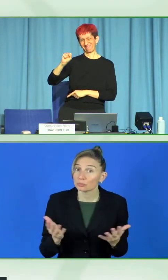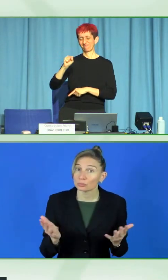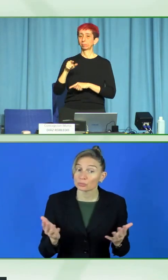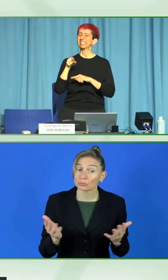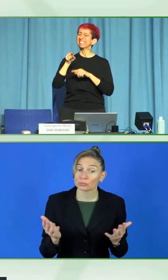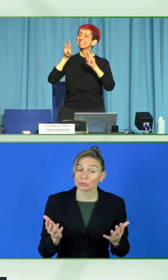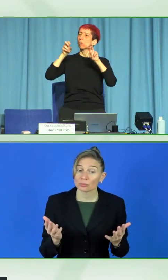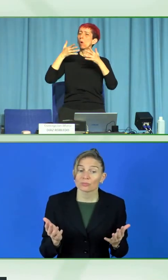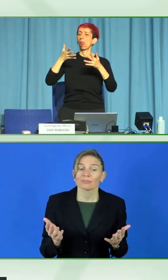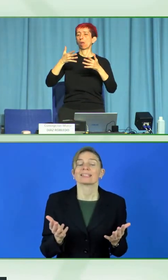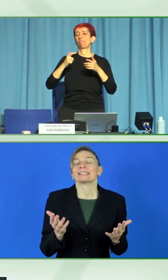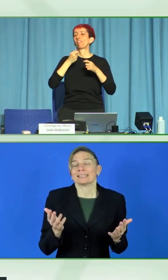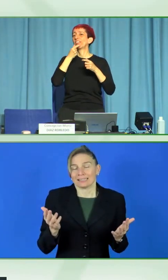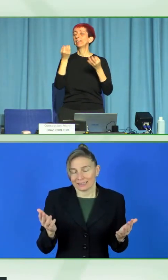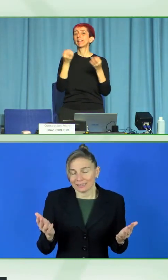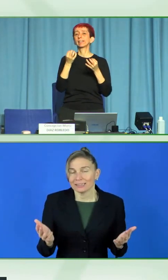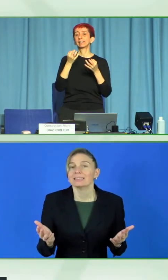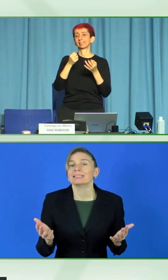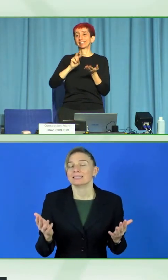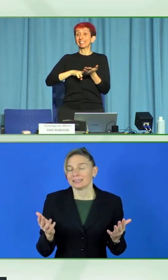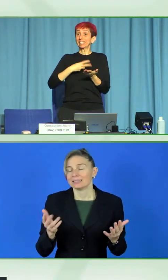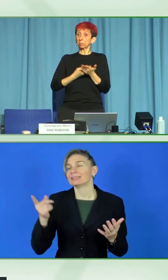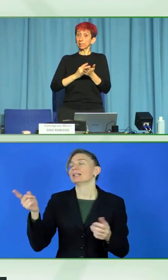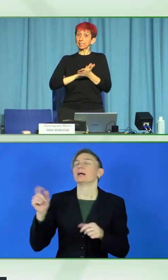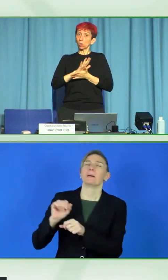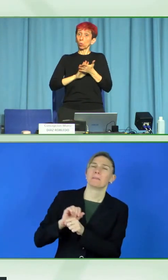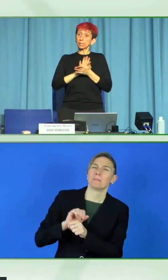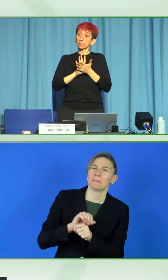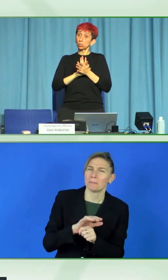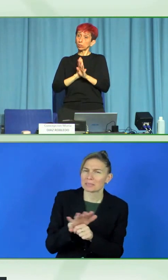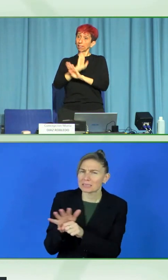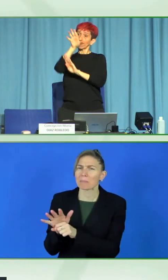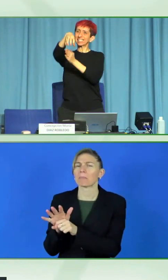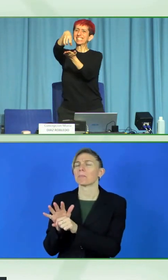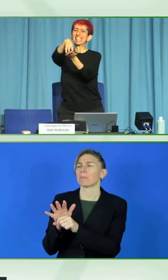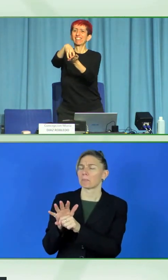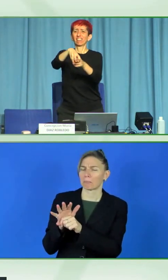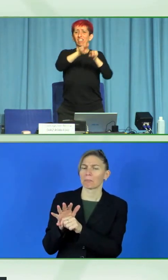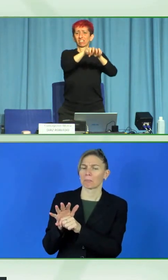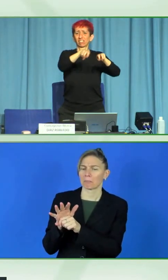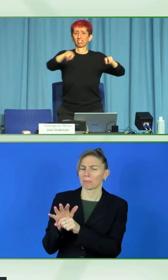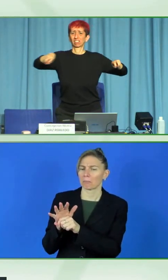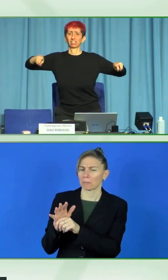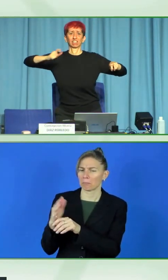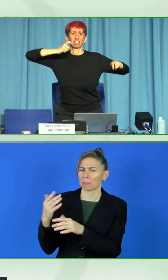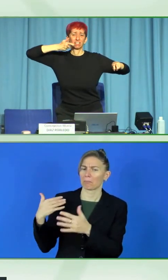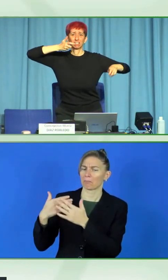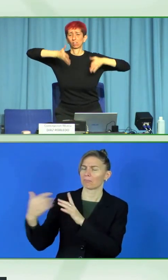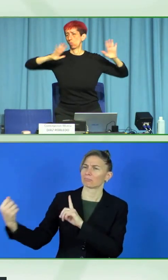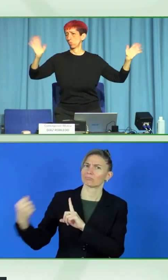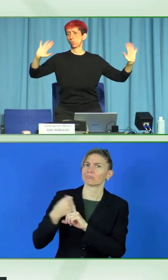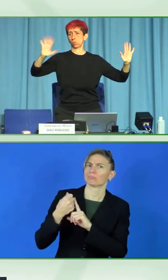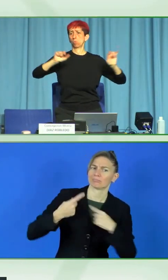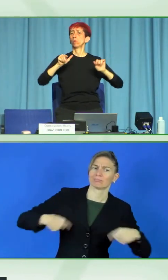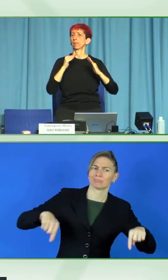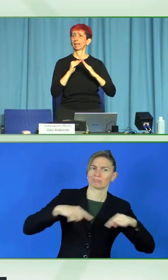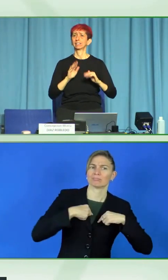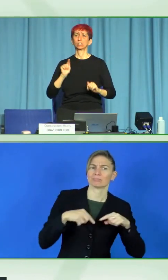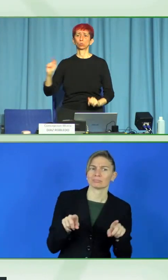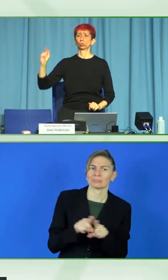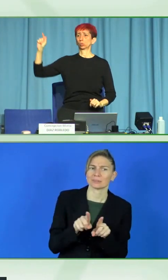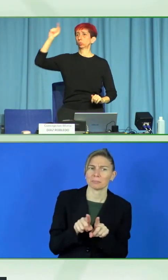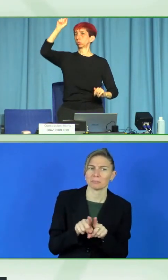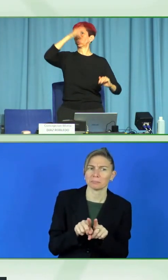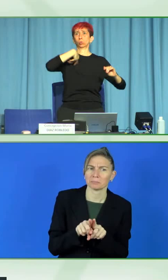pandemic times the use of apps. In this case, this visual